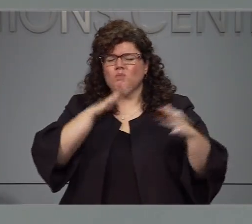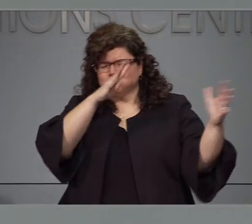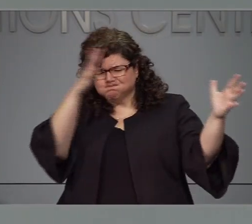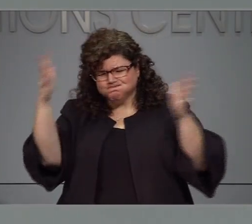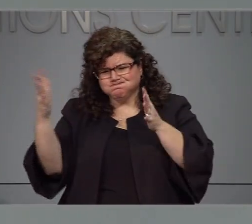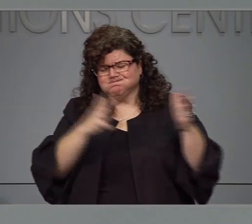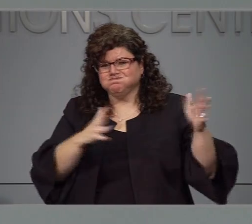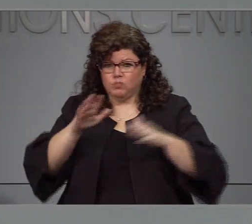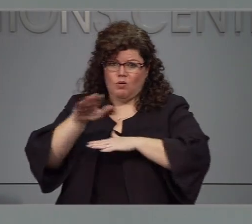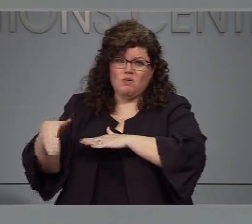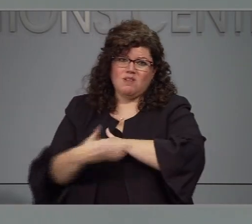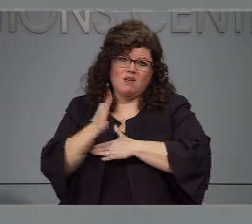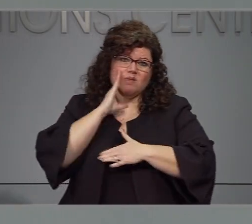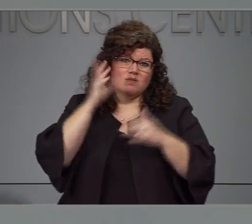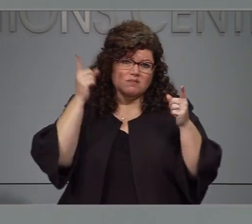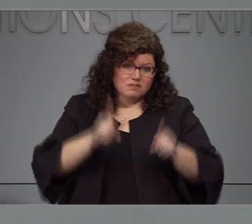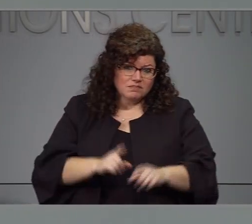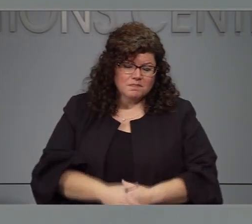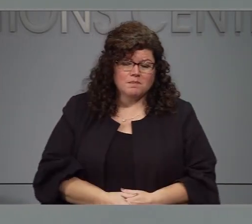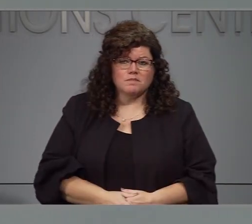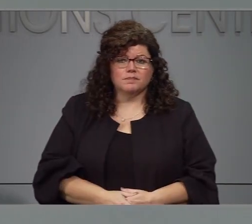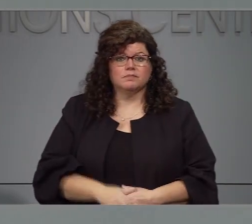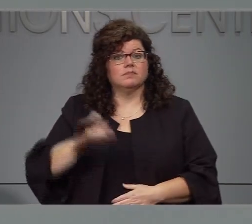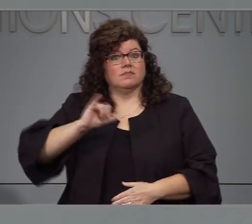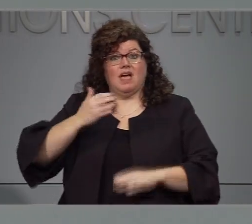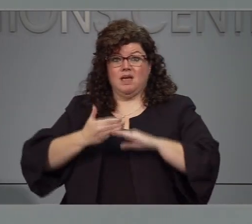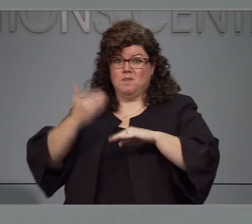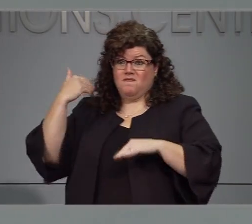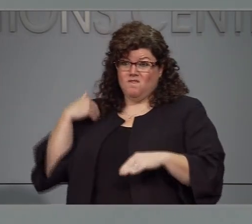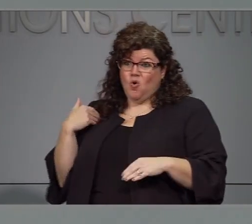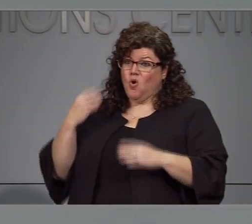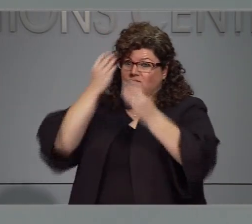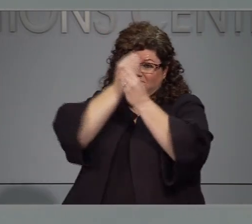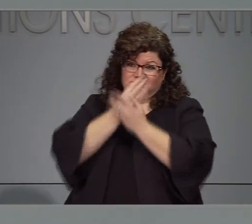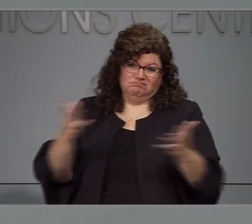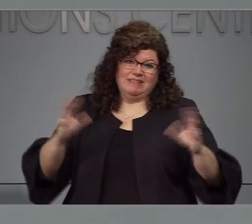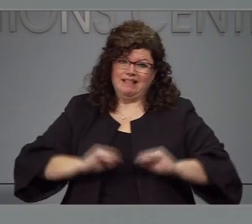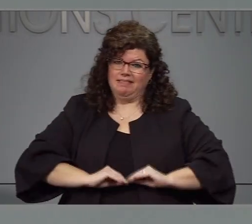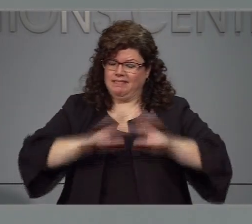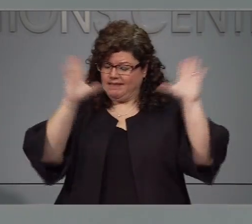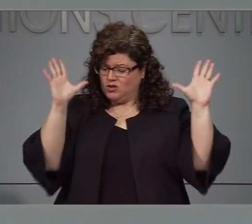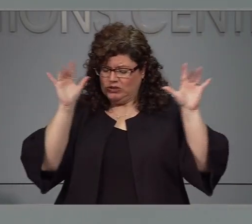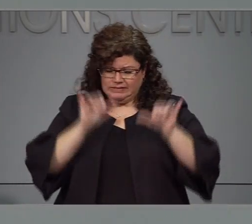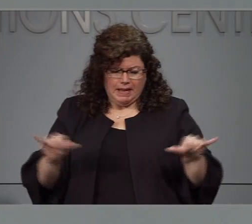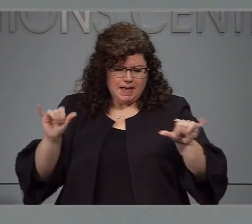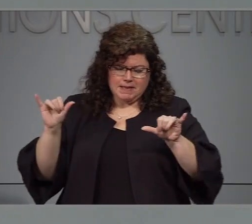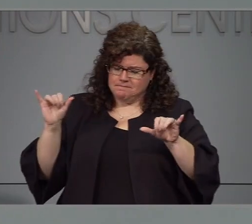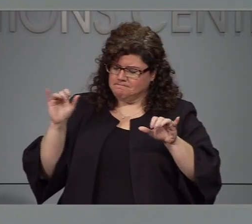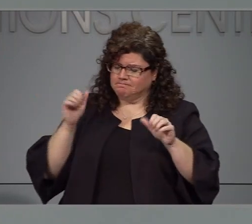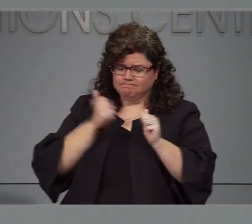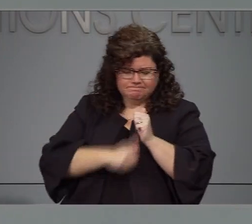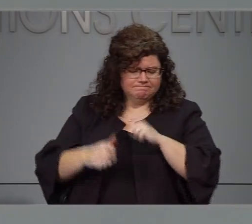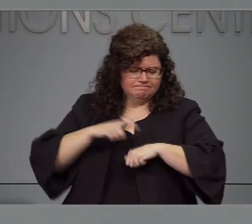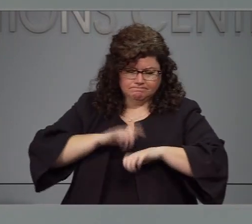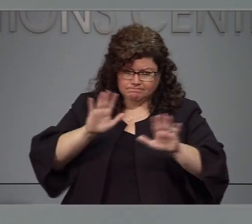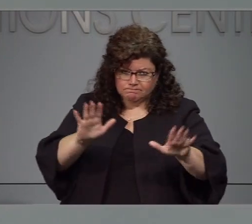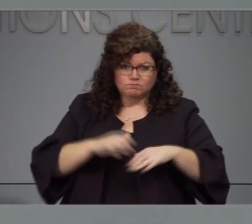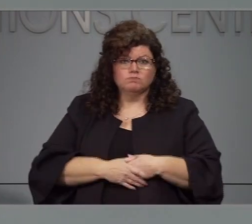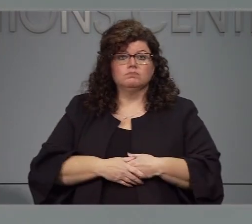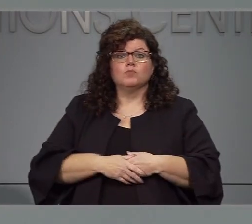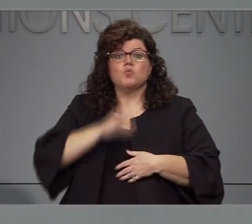throughout the night. As in past storms, our message is very clear. Please do not attempt to drive